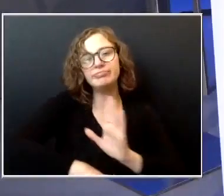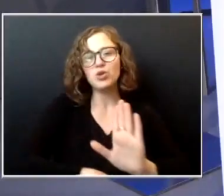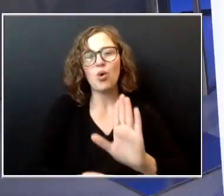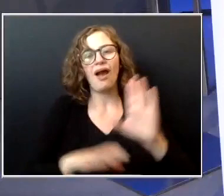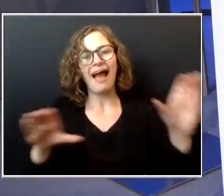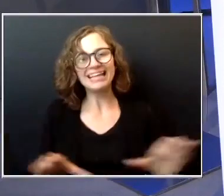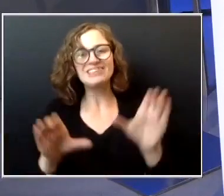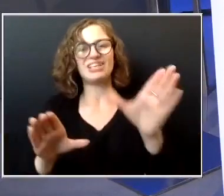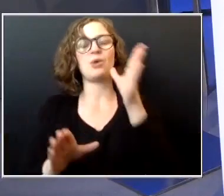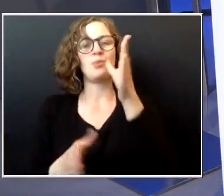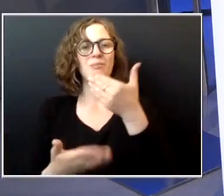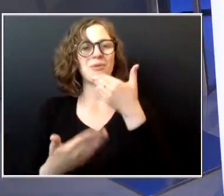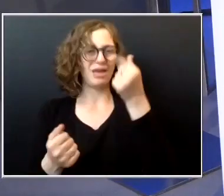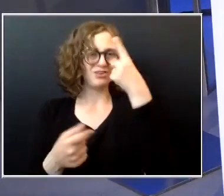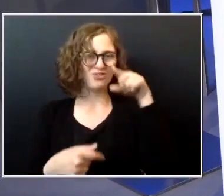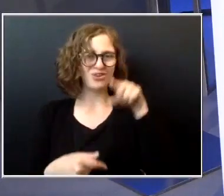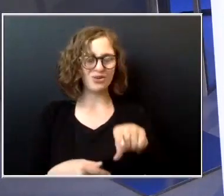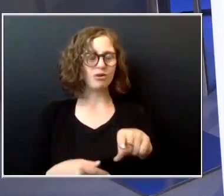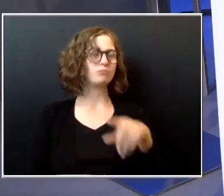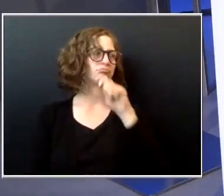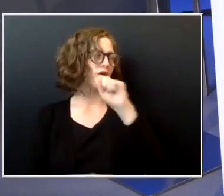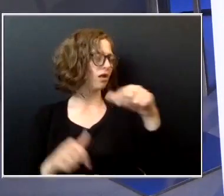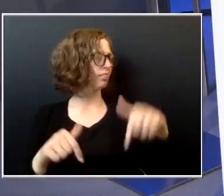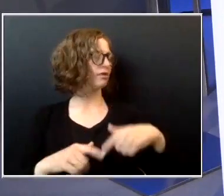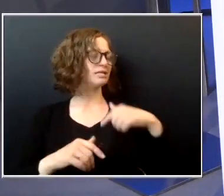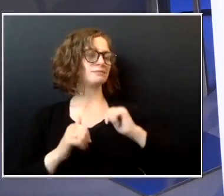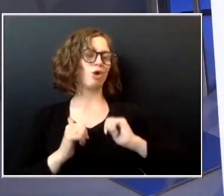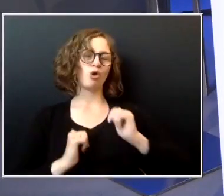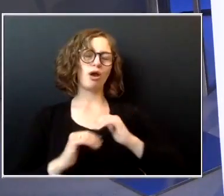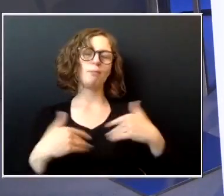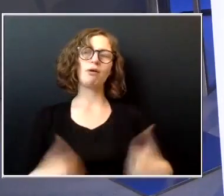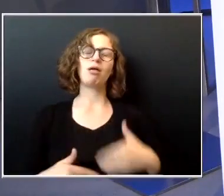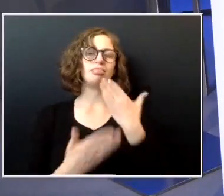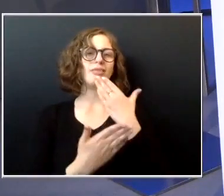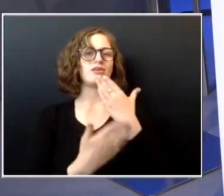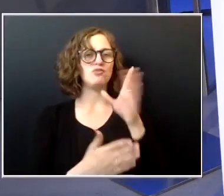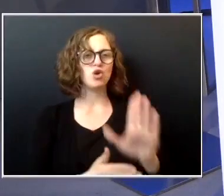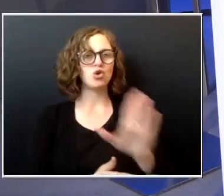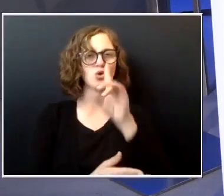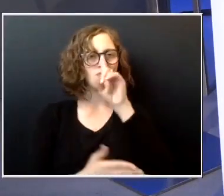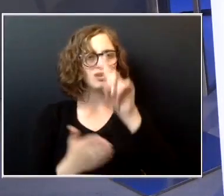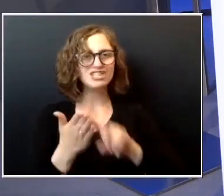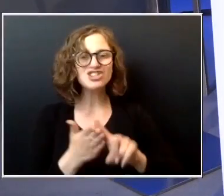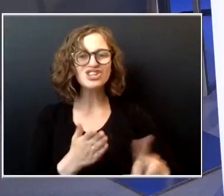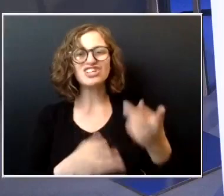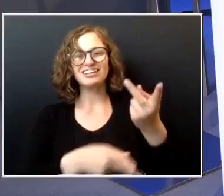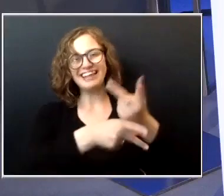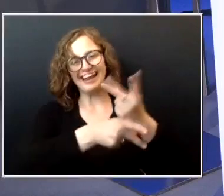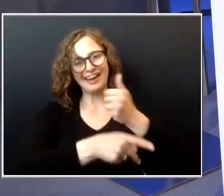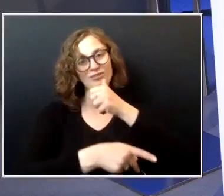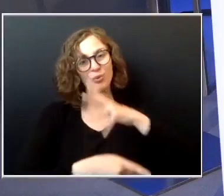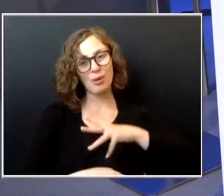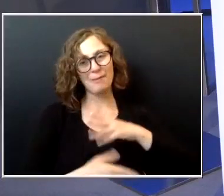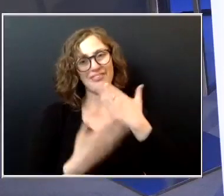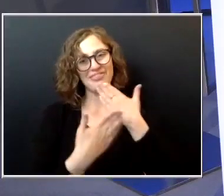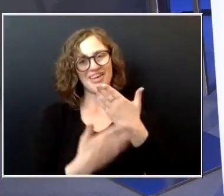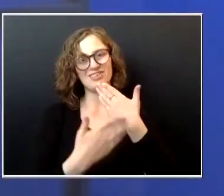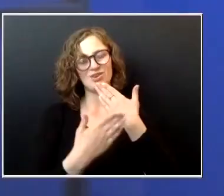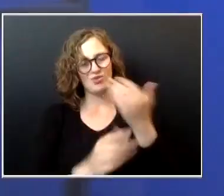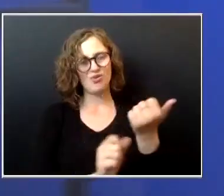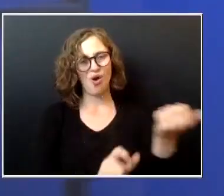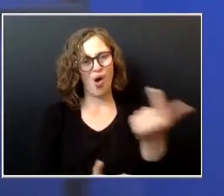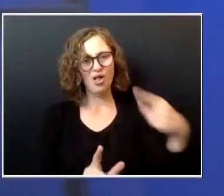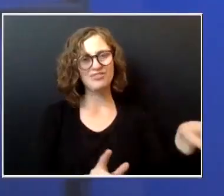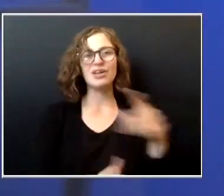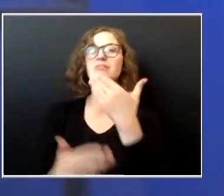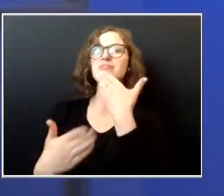this program. So much good information. Thank you for researching and taking care of women the way you do. Appreciate you all being here with us. And thanks to all of our